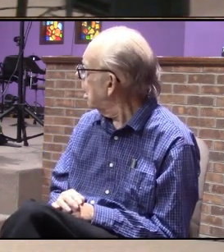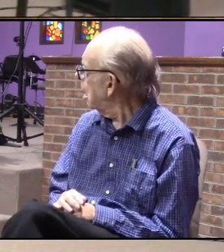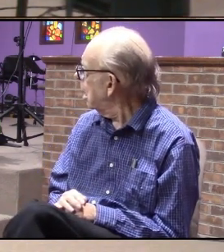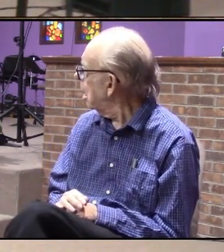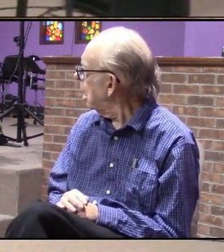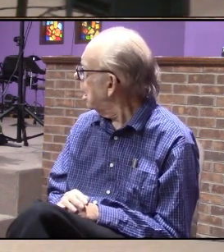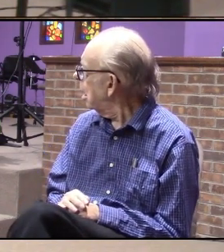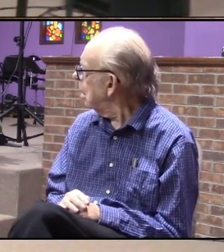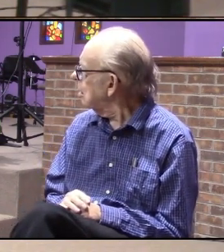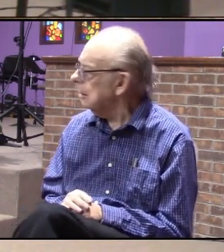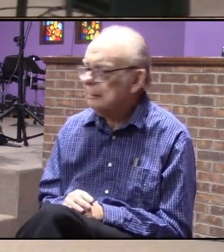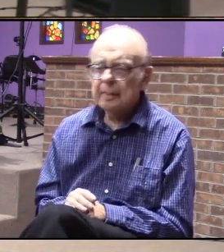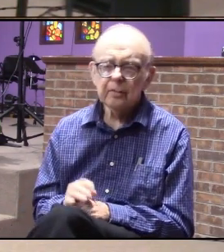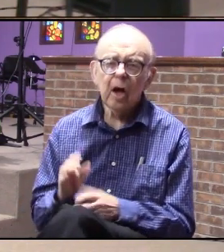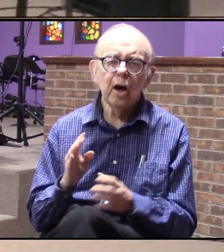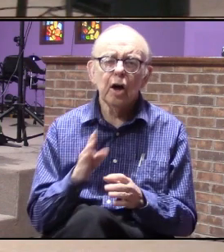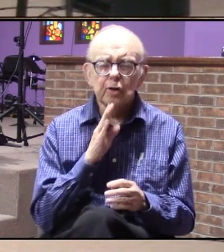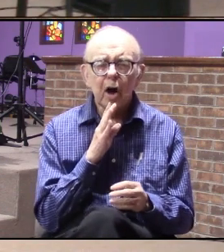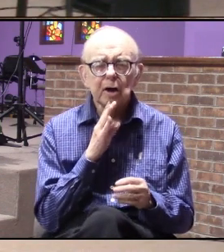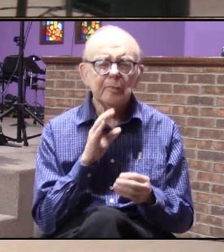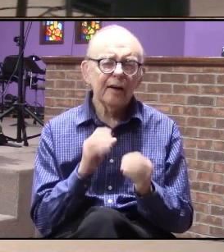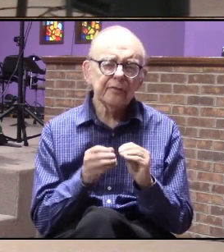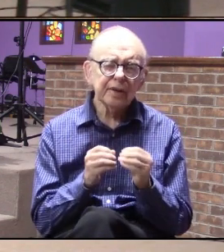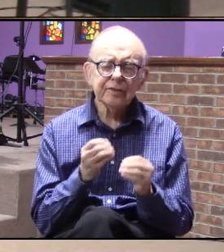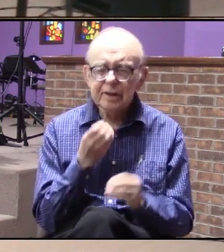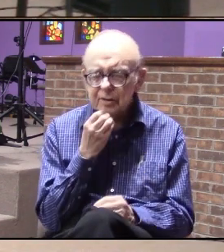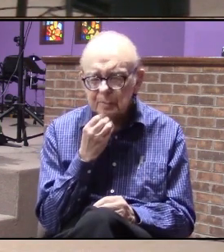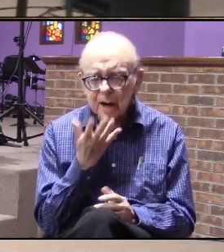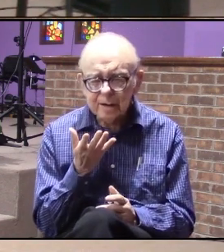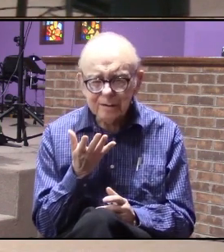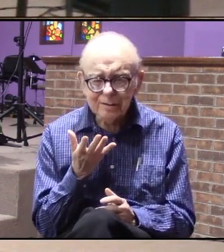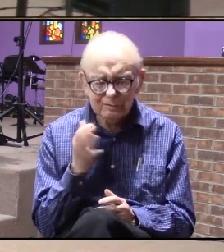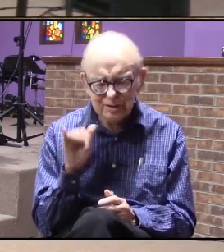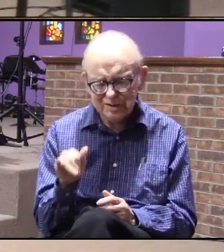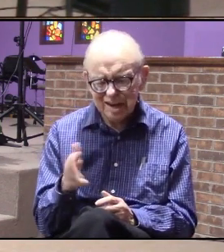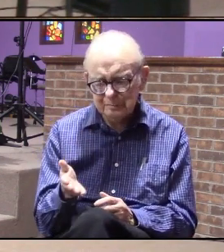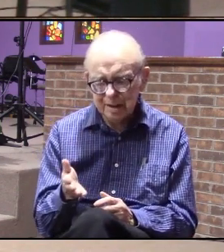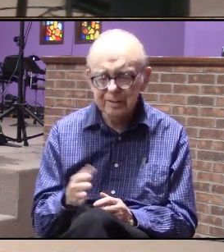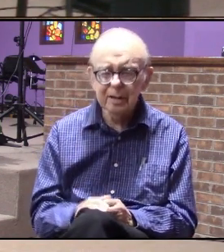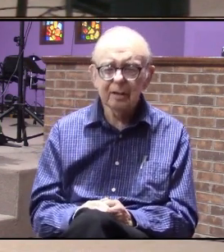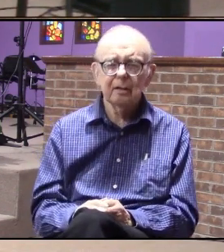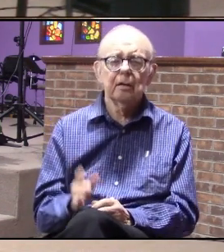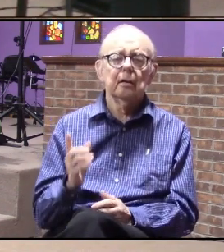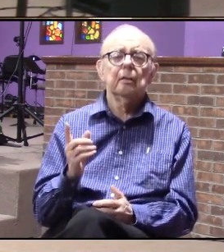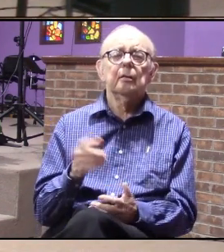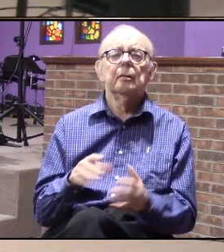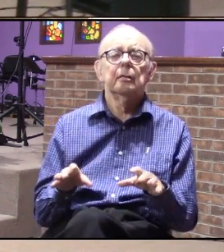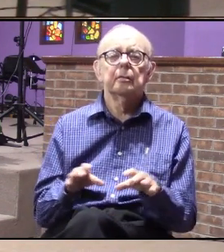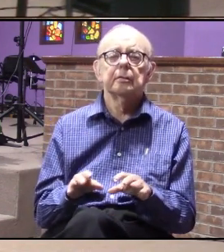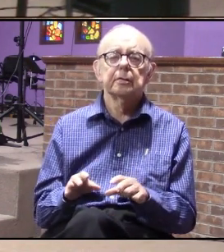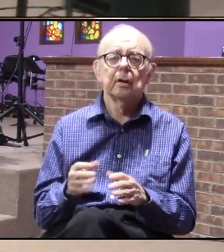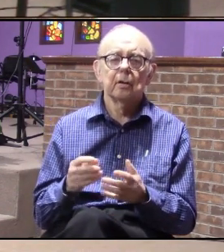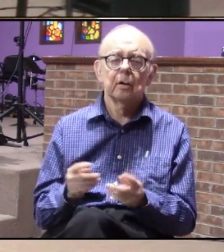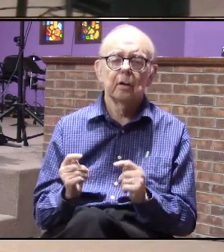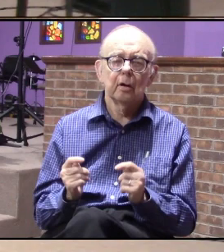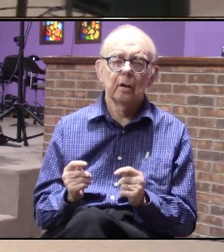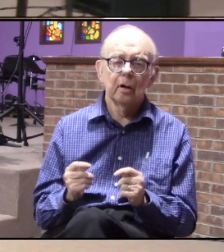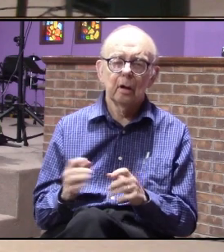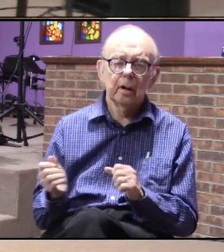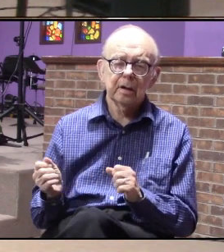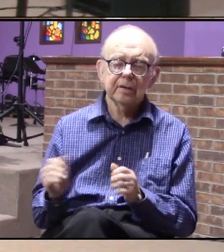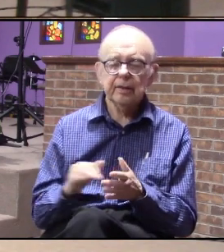like they do with dancers and stuff, in the plays. But anyway, what they do is they try to take